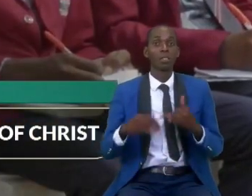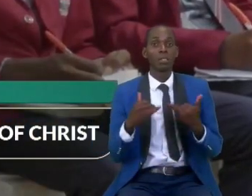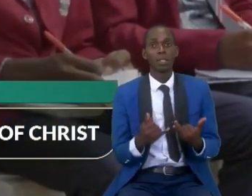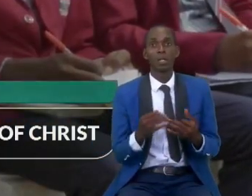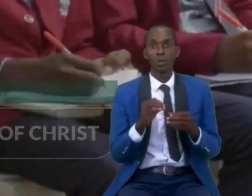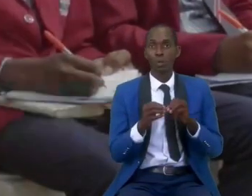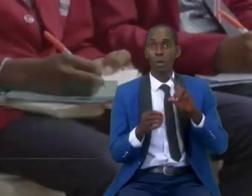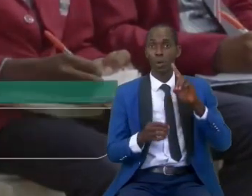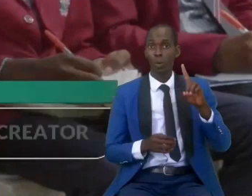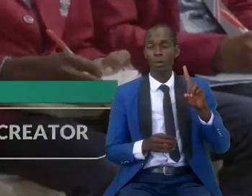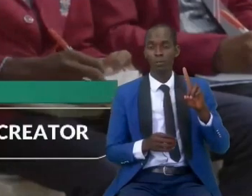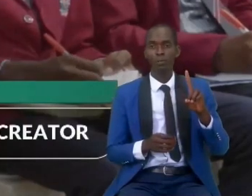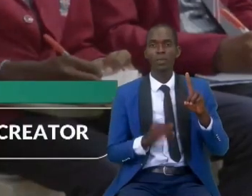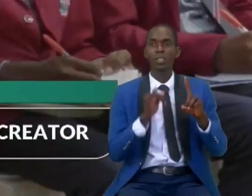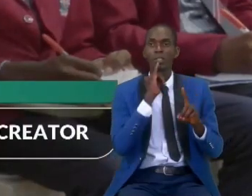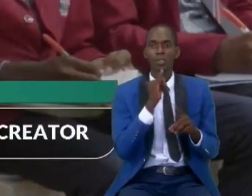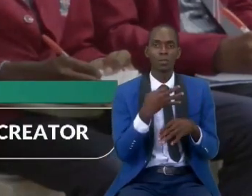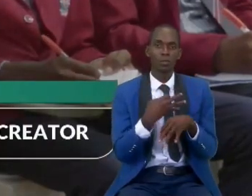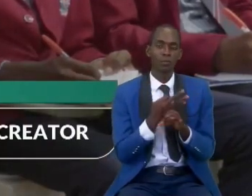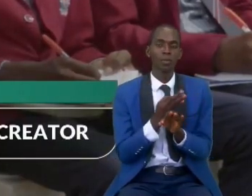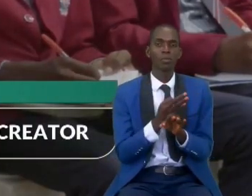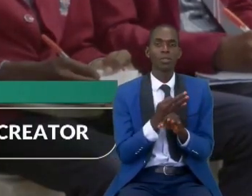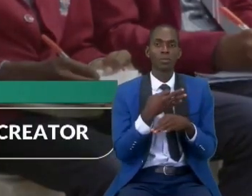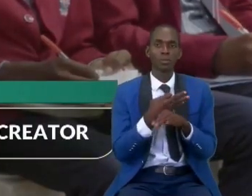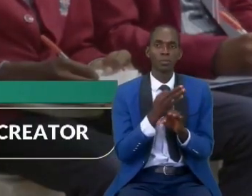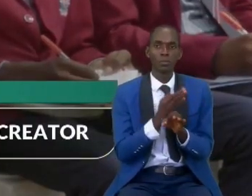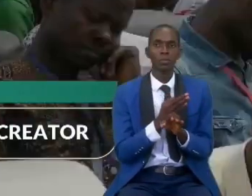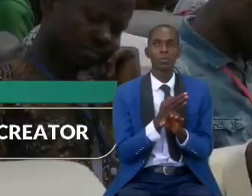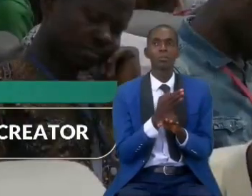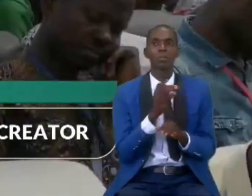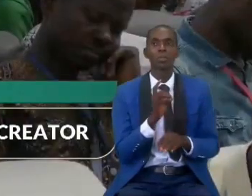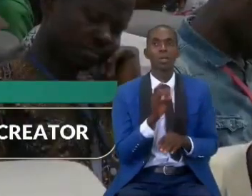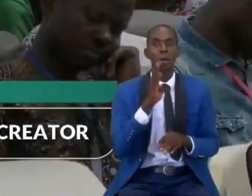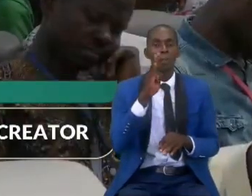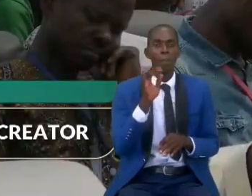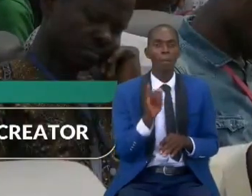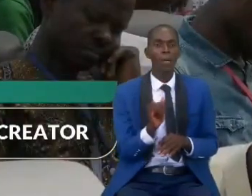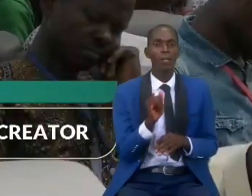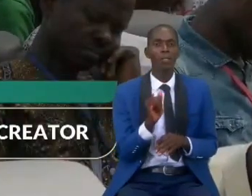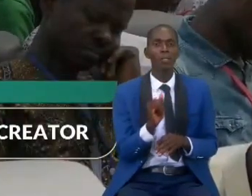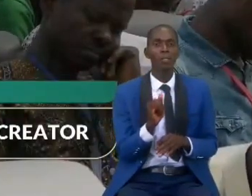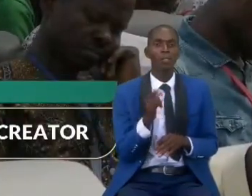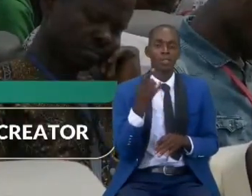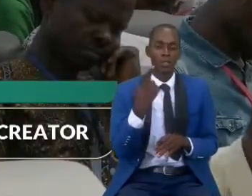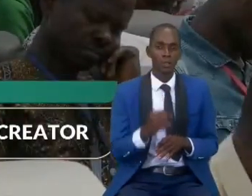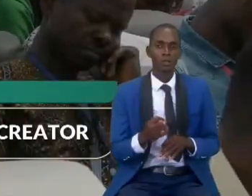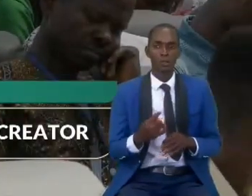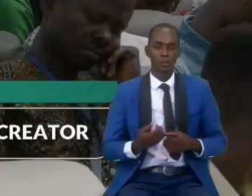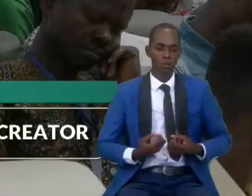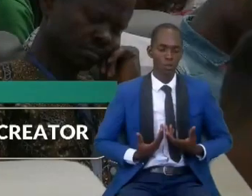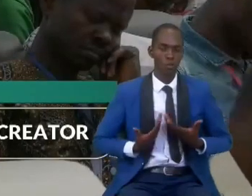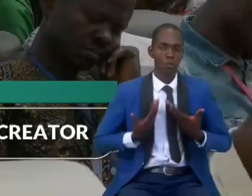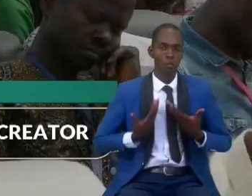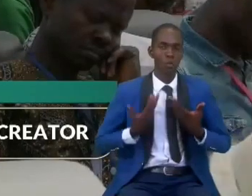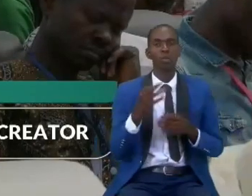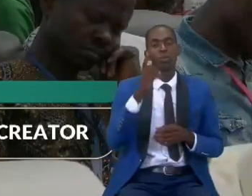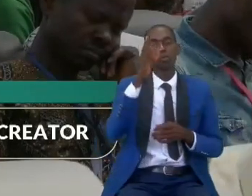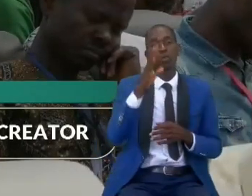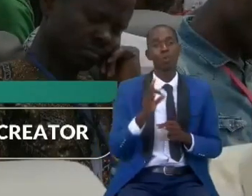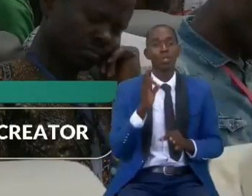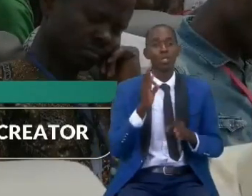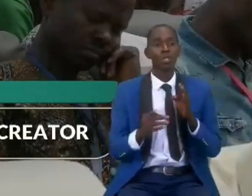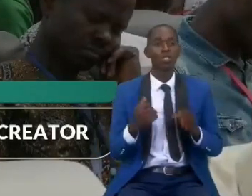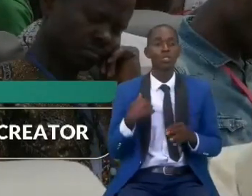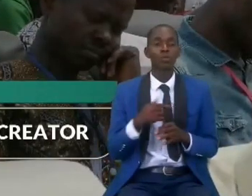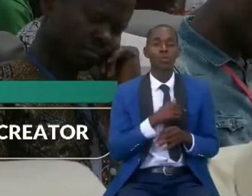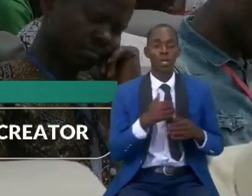formed by the inspiration of God. If we had remained like that, if no fallen